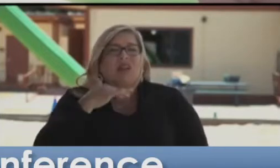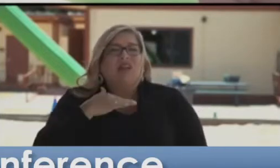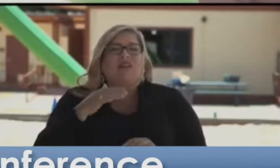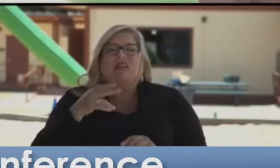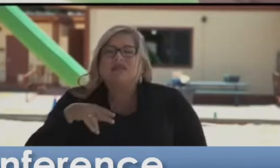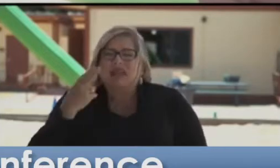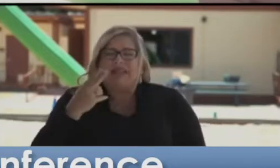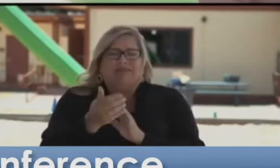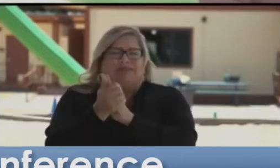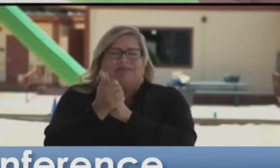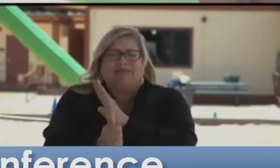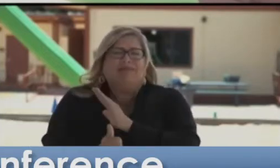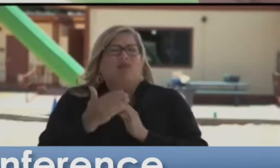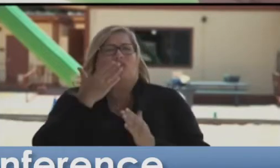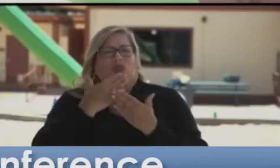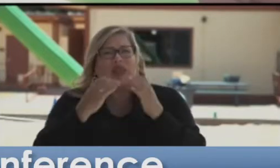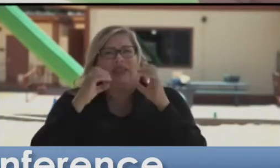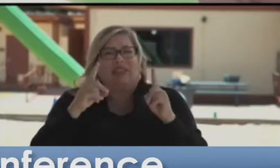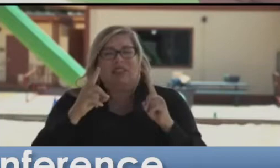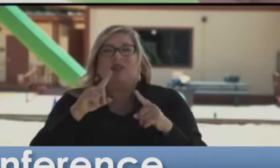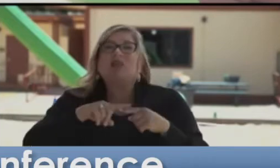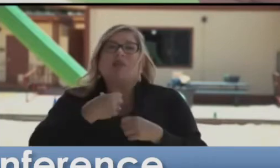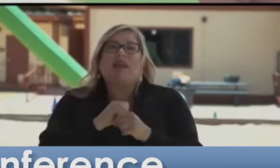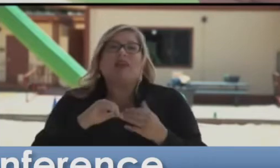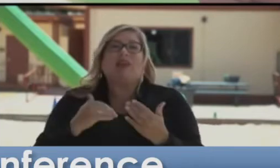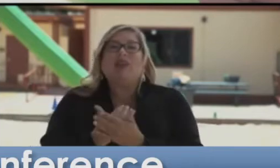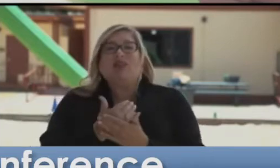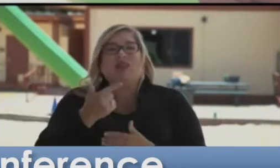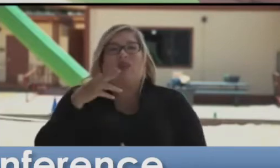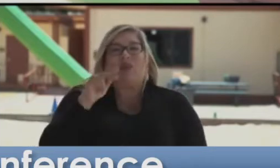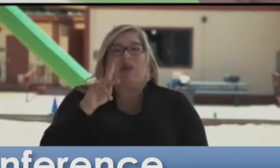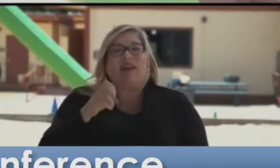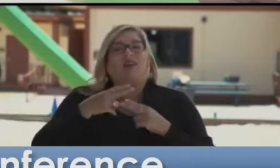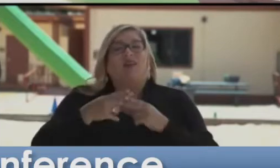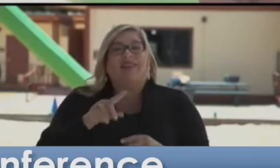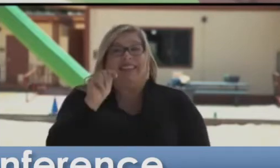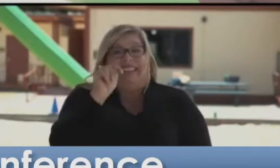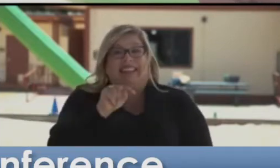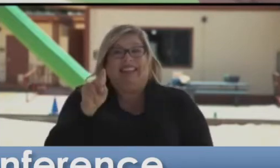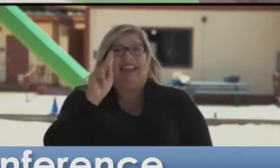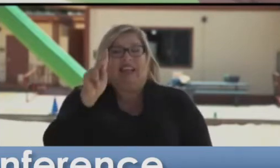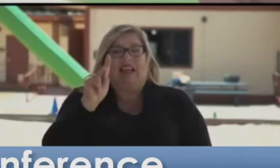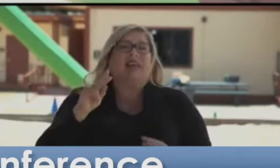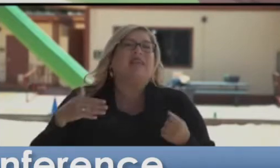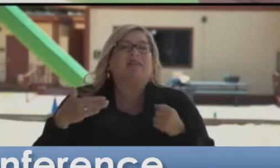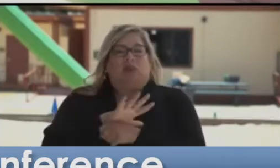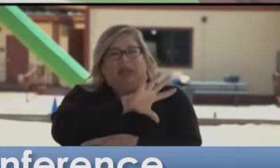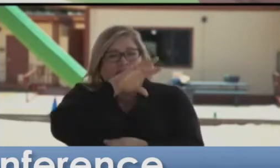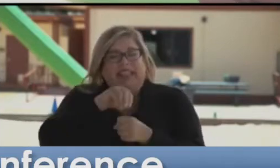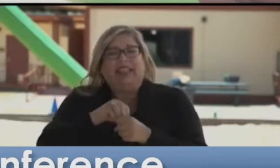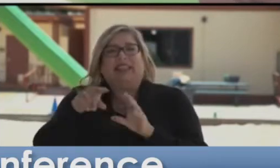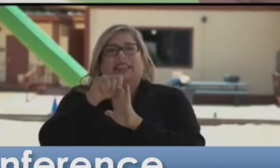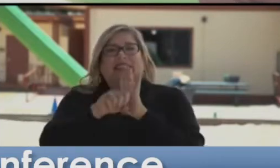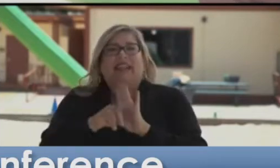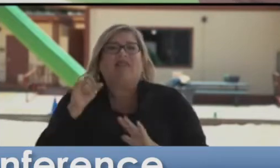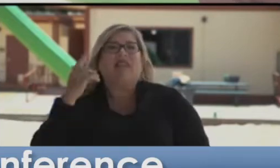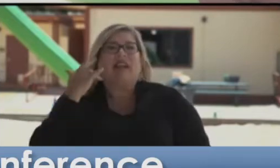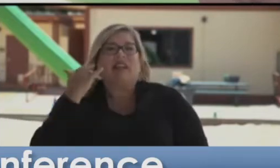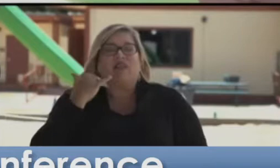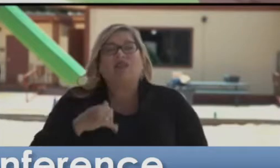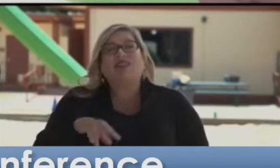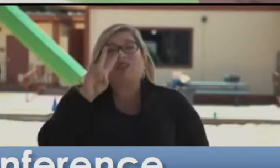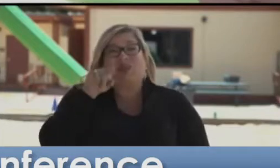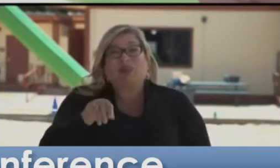instructional education by creating that new grade. TK will now be fully implemented in the state of California, a $2.7